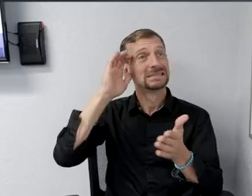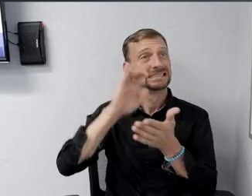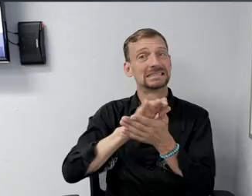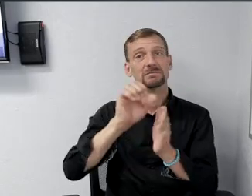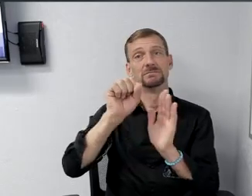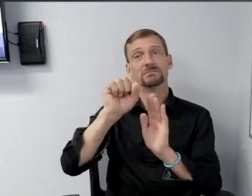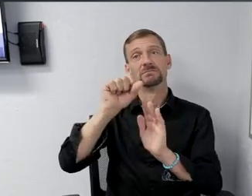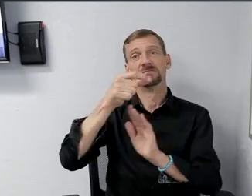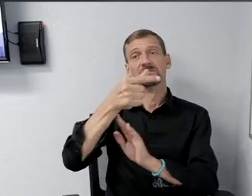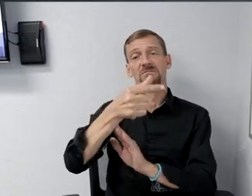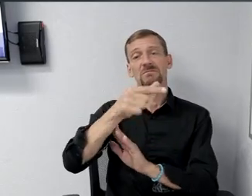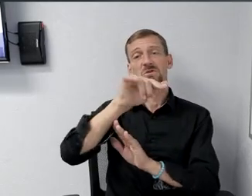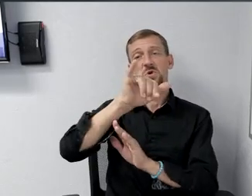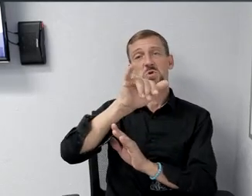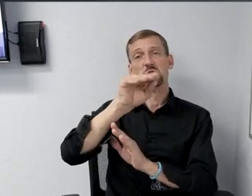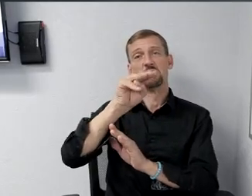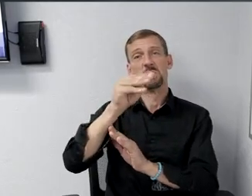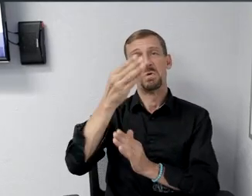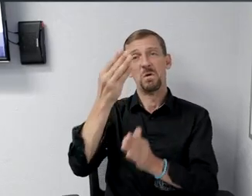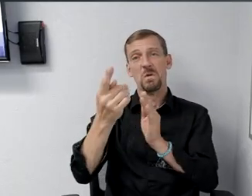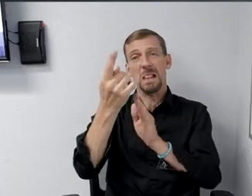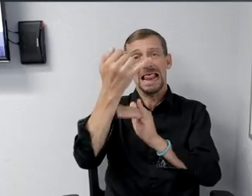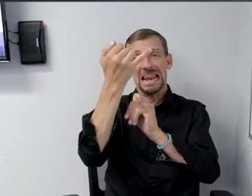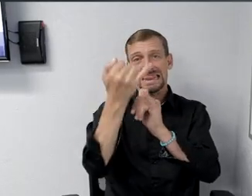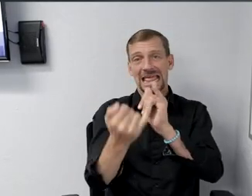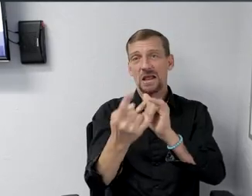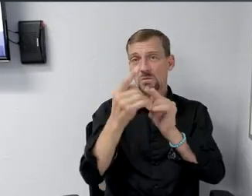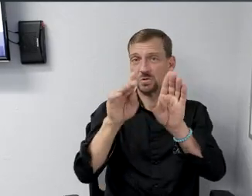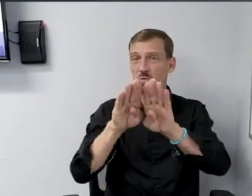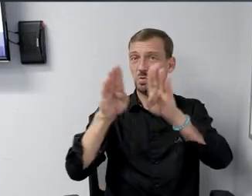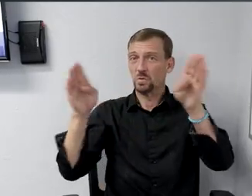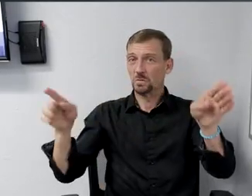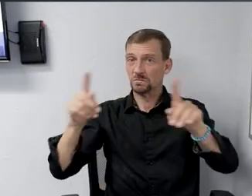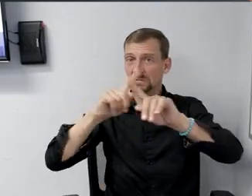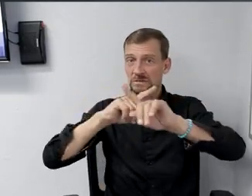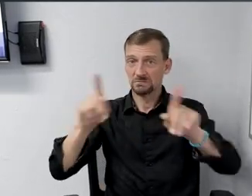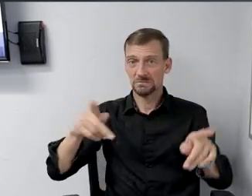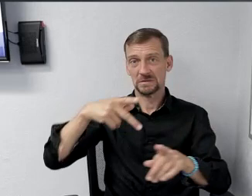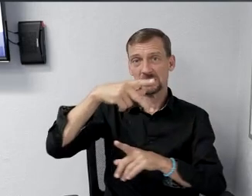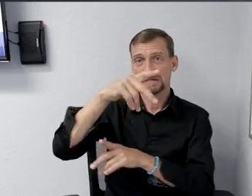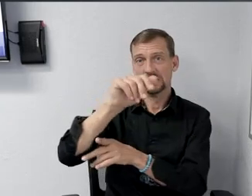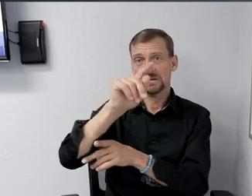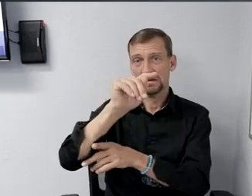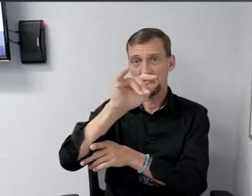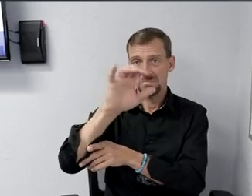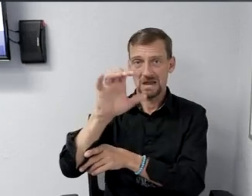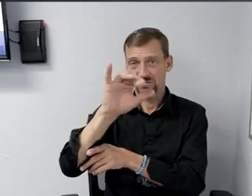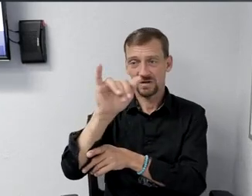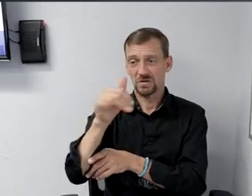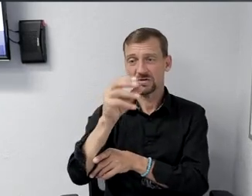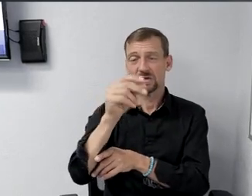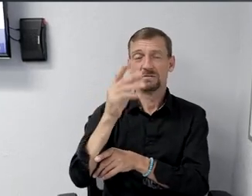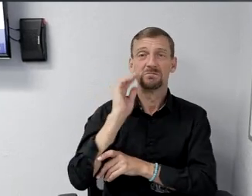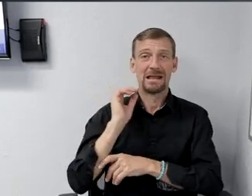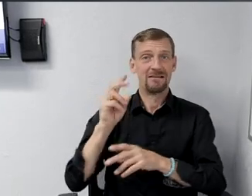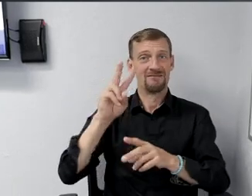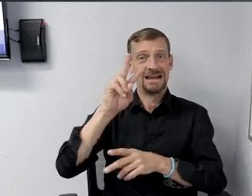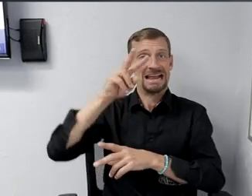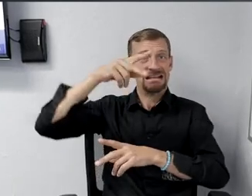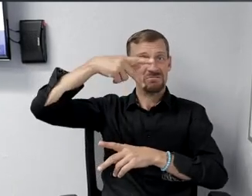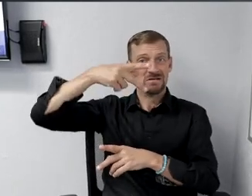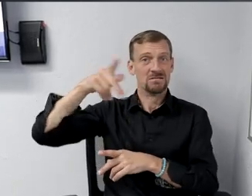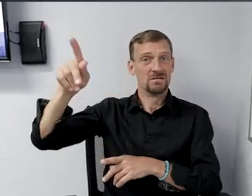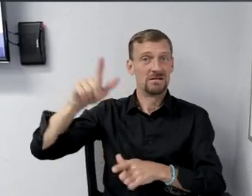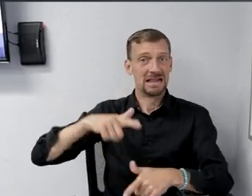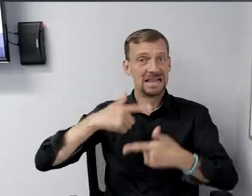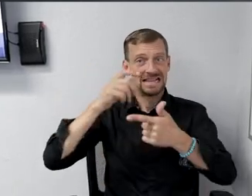be one of the last to reopen. But already, Patrick Tazio, our director, Jag Bath, our vice president over the